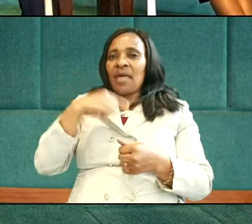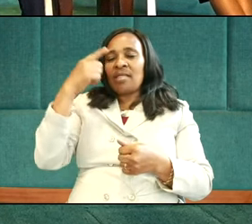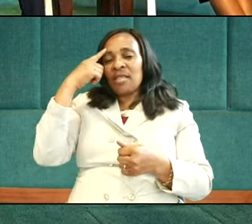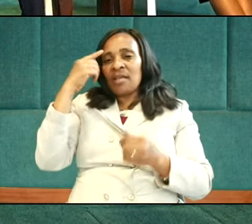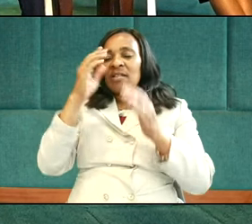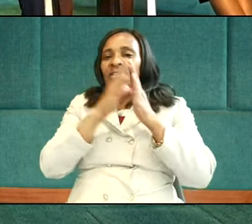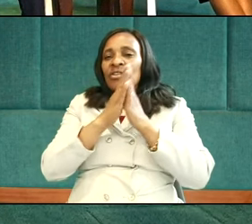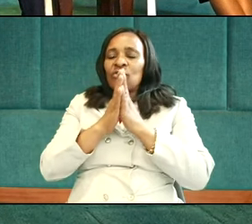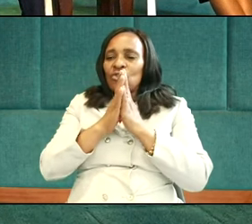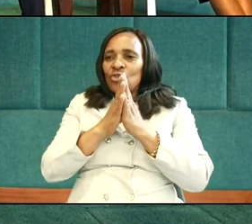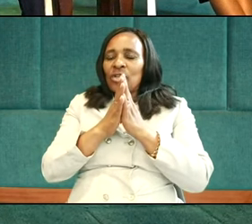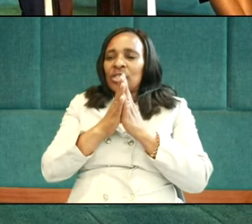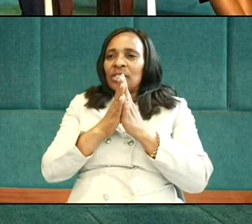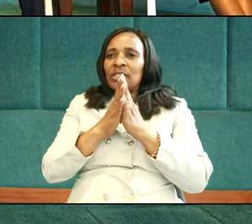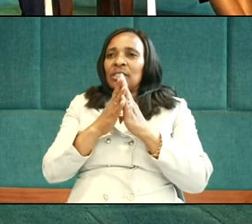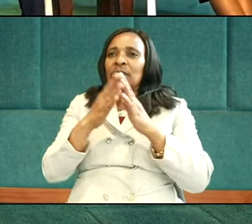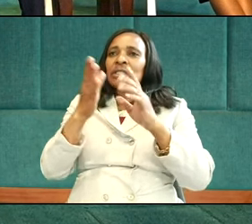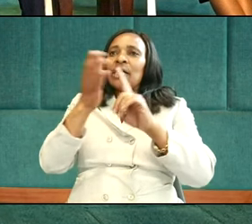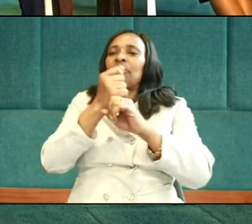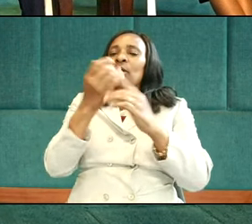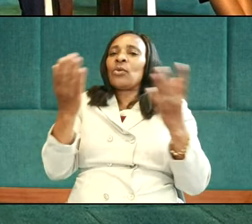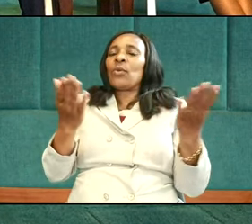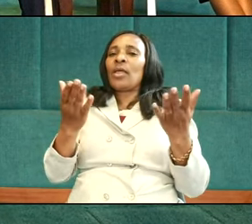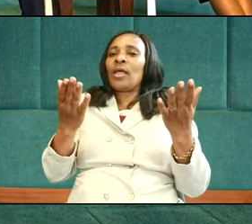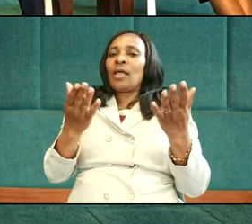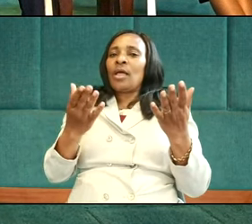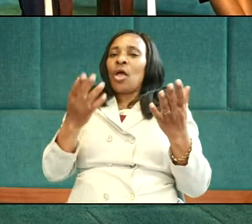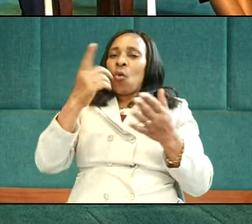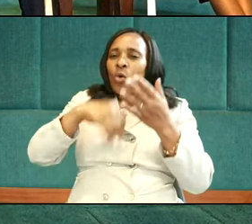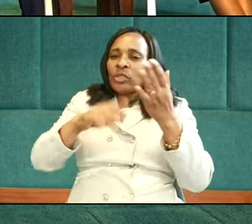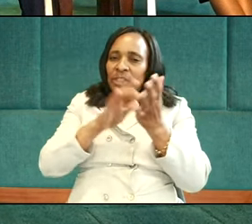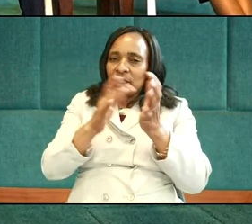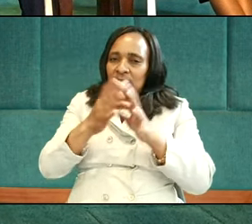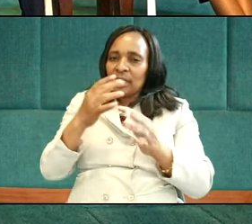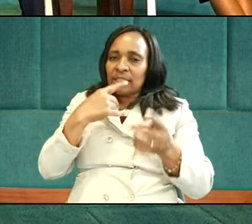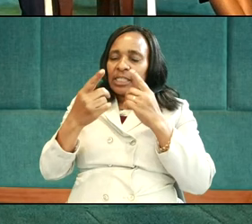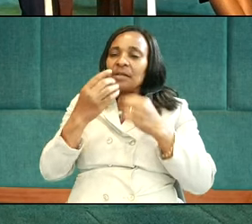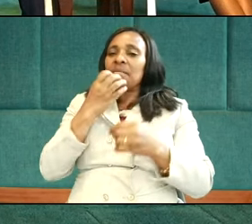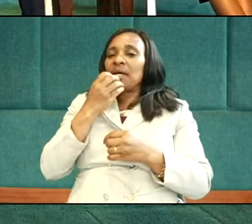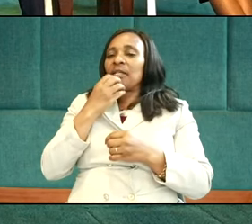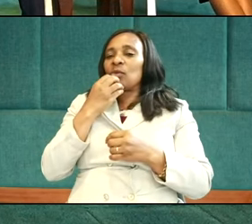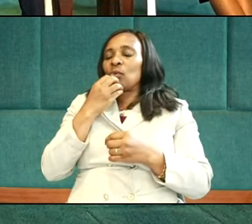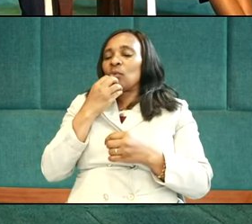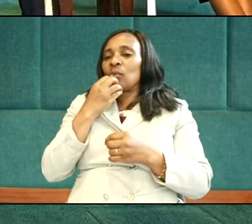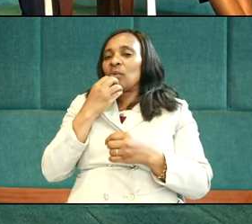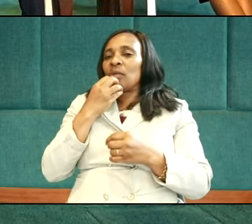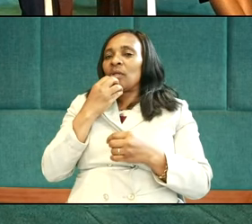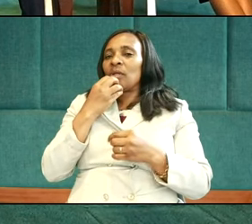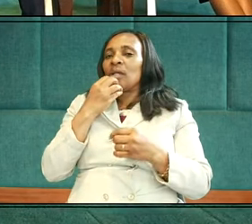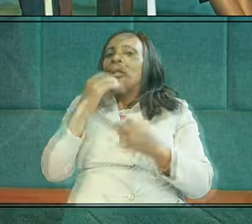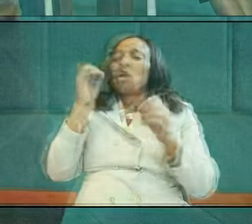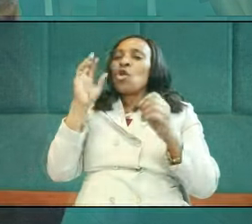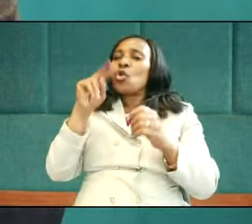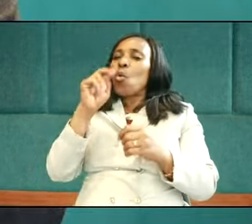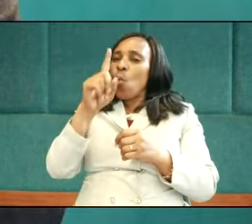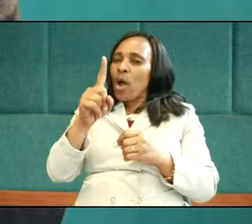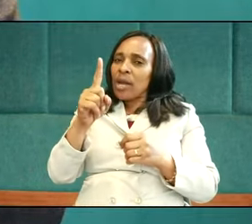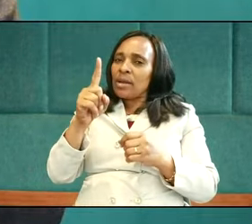just, it's captured in what Jesus says in Matthew, where he says, no one can serve two